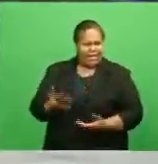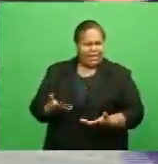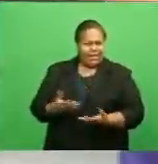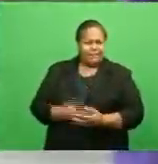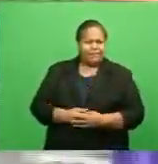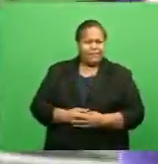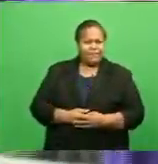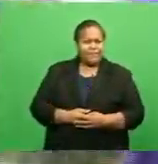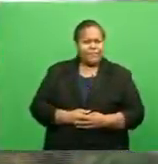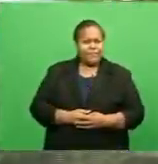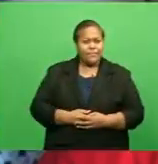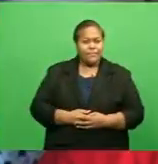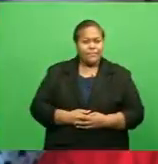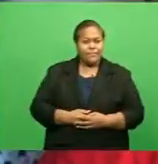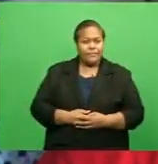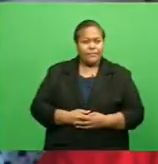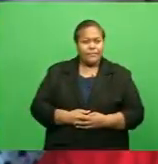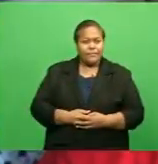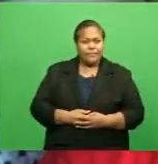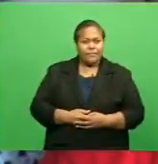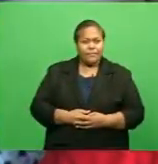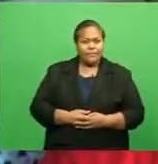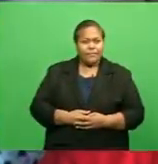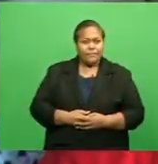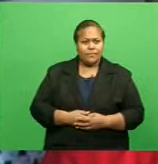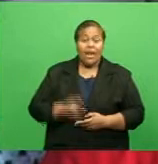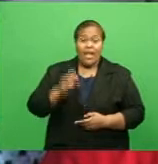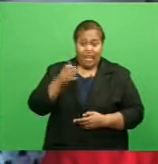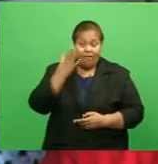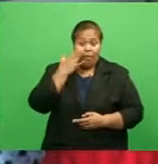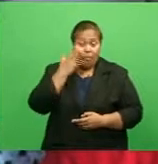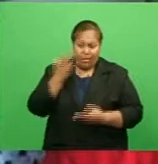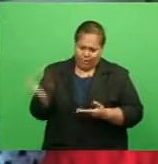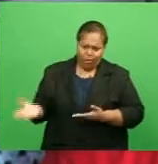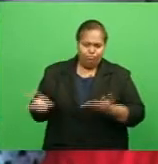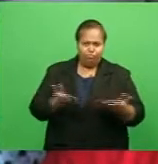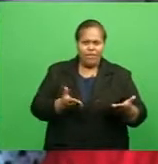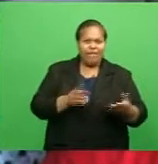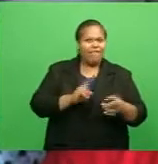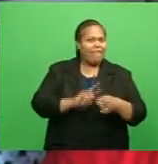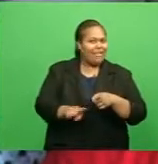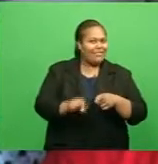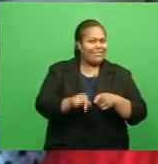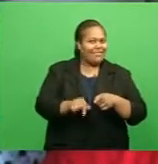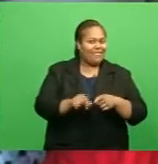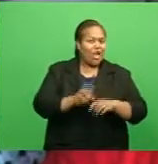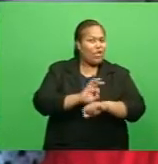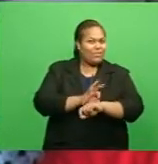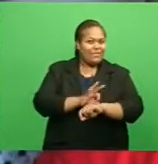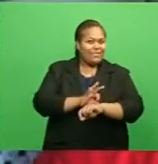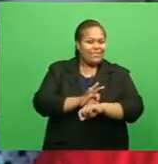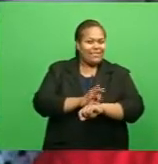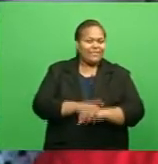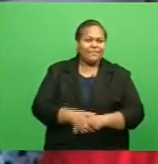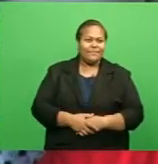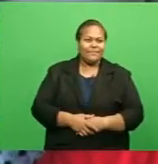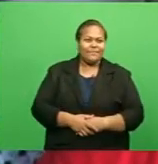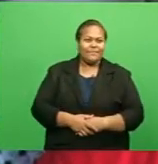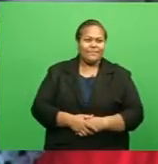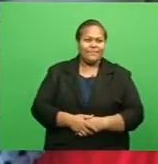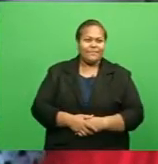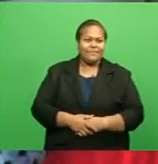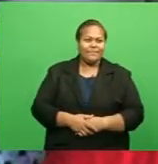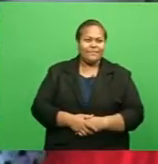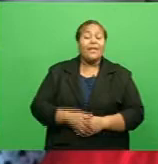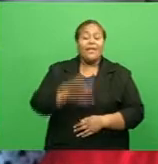consistently promote, if they're aware of that and they bring the children early to the hospitals, then the chances